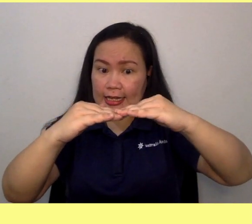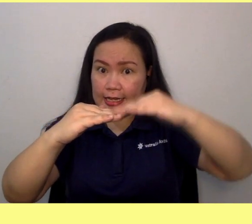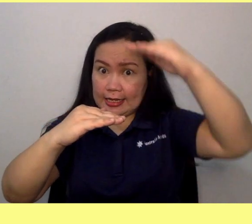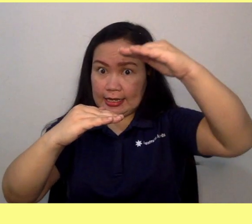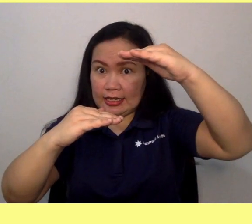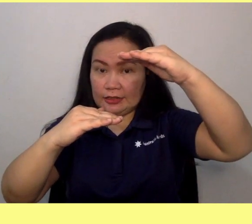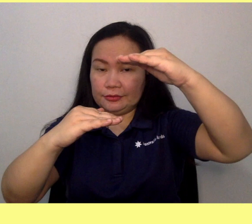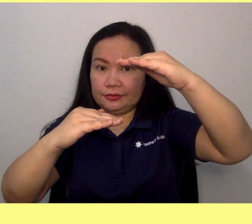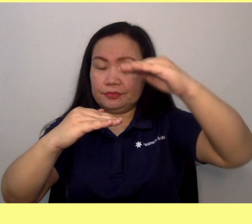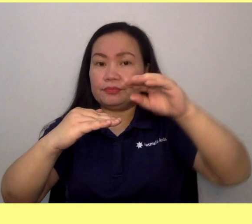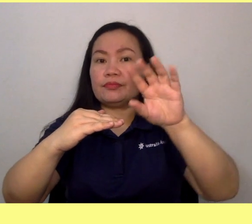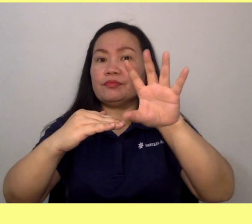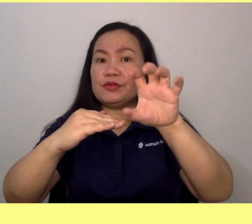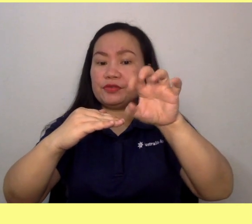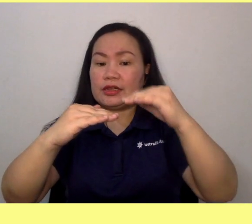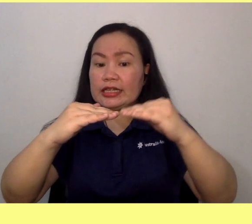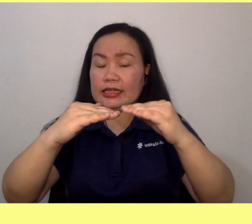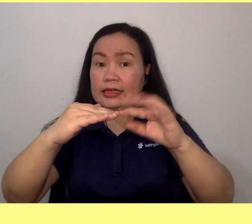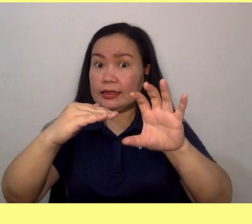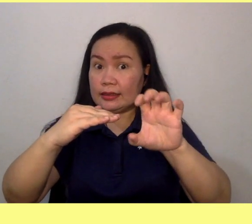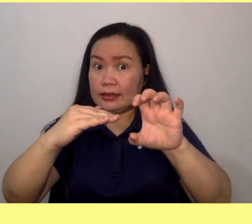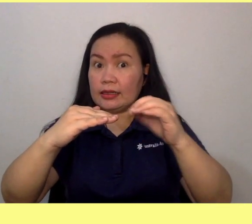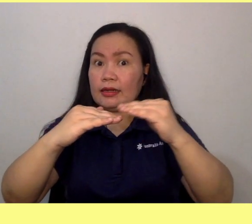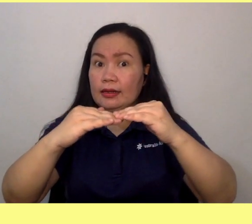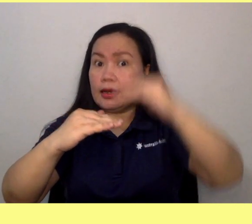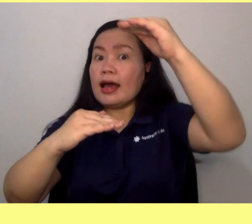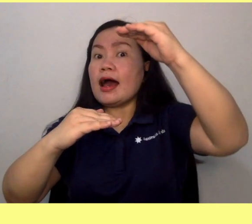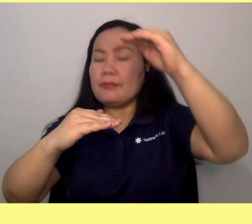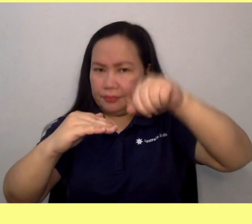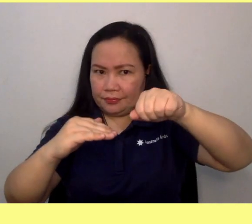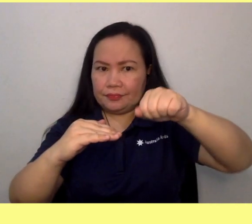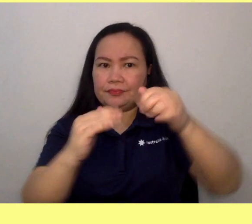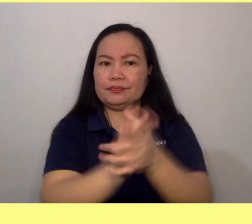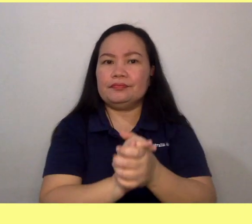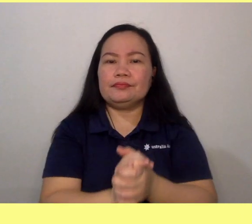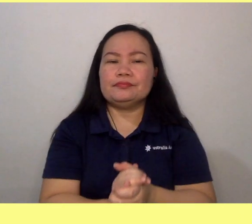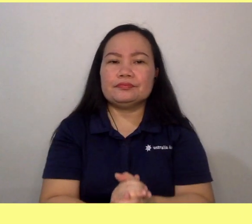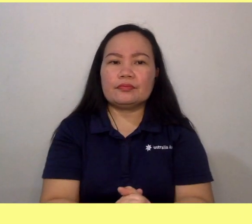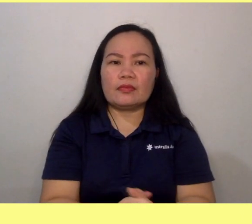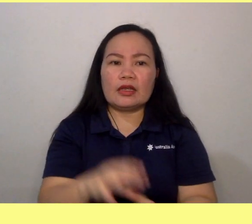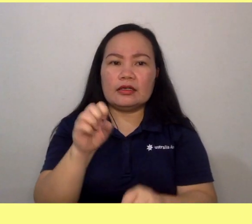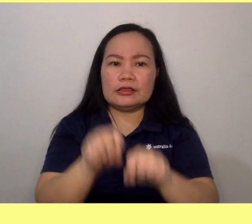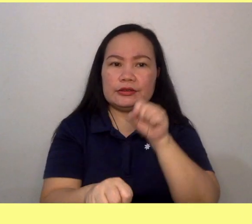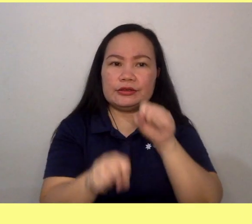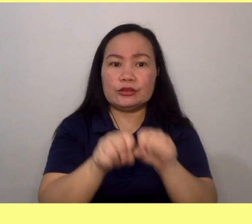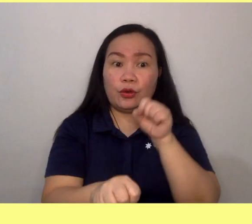up na items nitong dalawa. Okay? So, therefore, our second inequality is x plus y